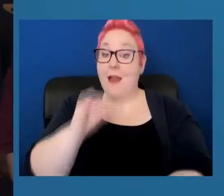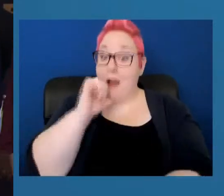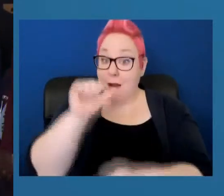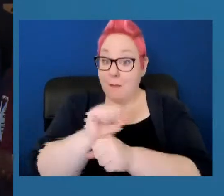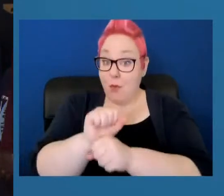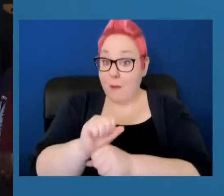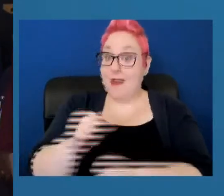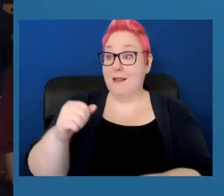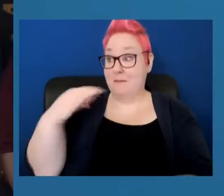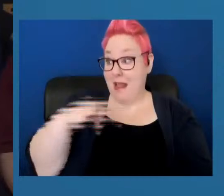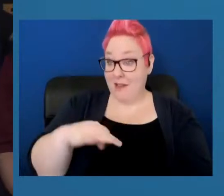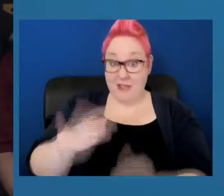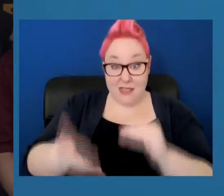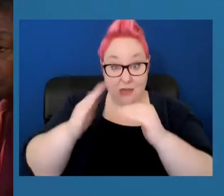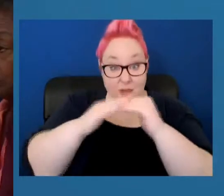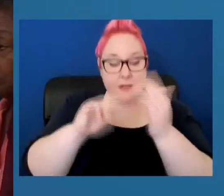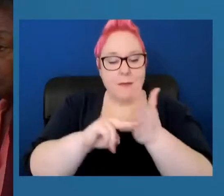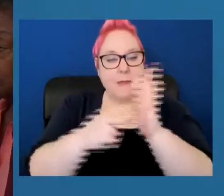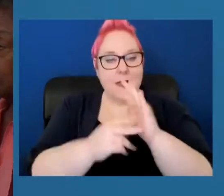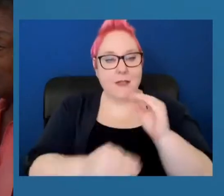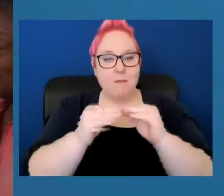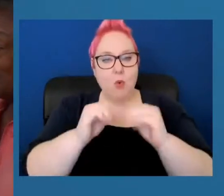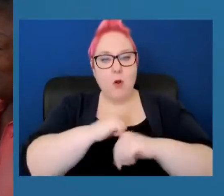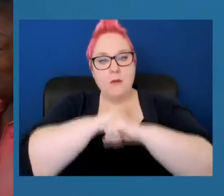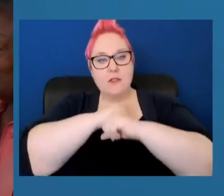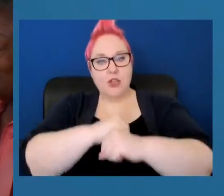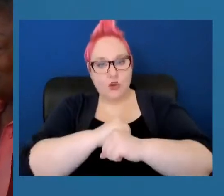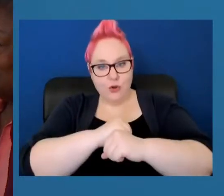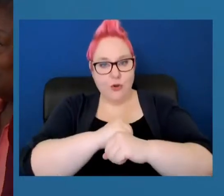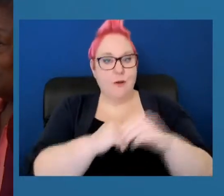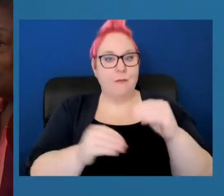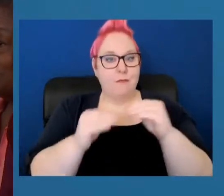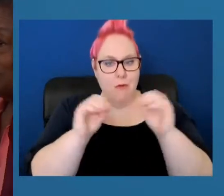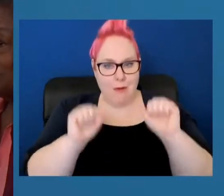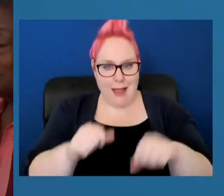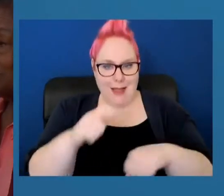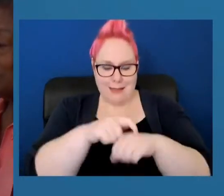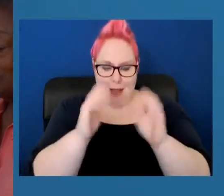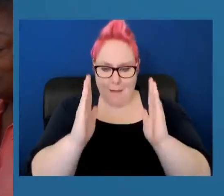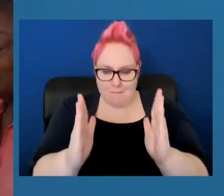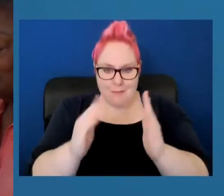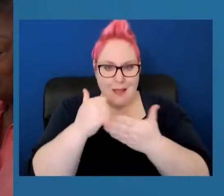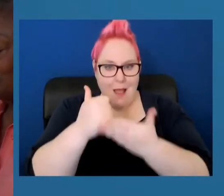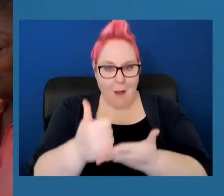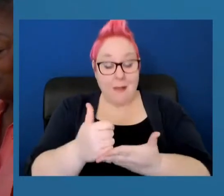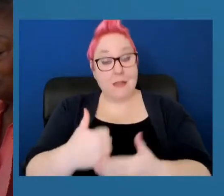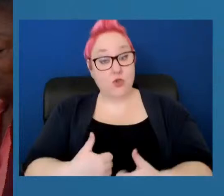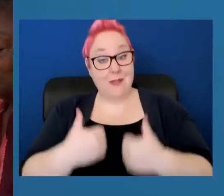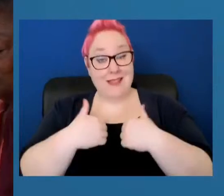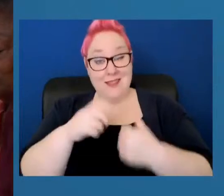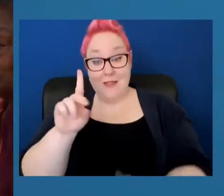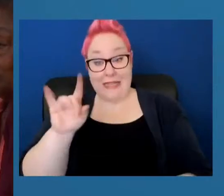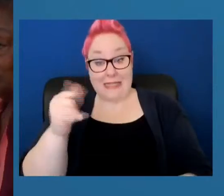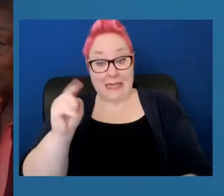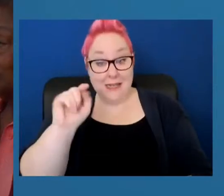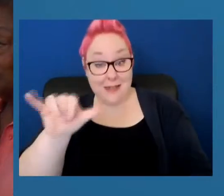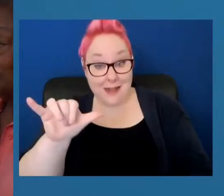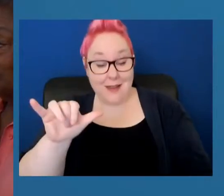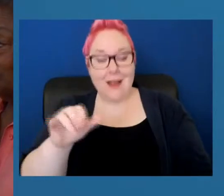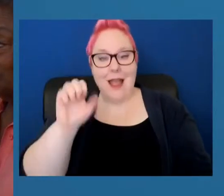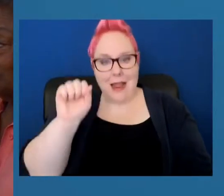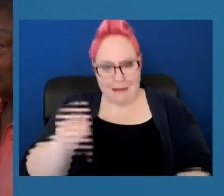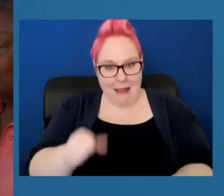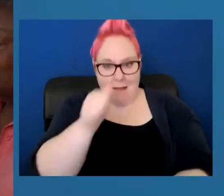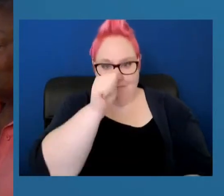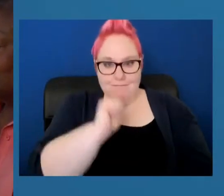would mean a stronger safety net and allow people like me facing tough times to live with dignity and stay above water. A few extra dollars every